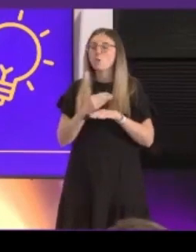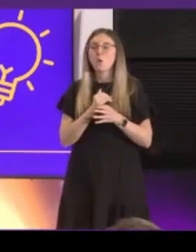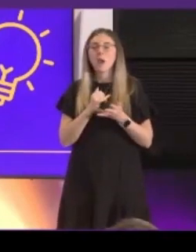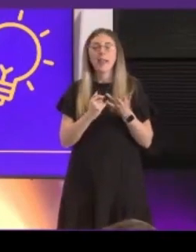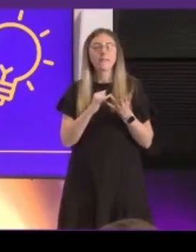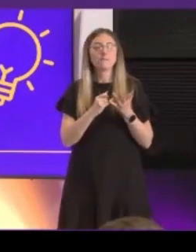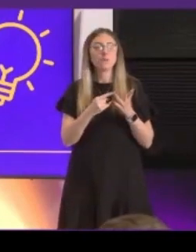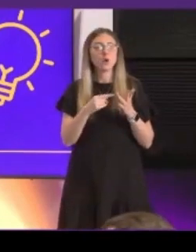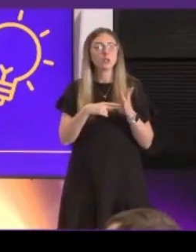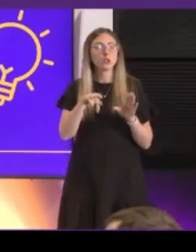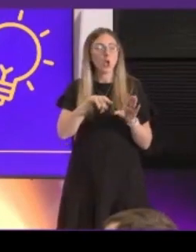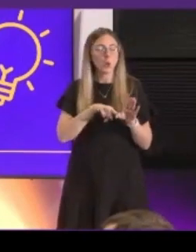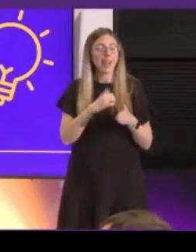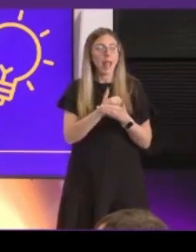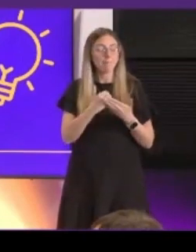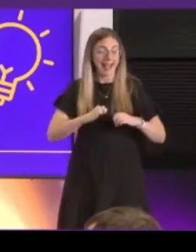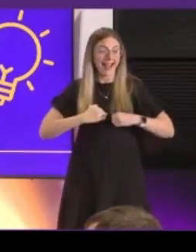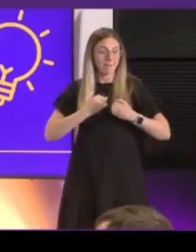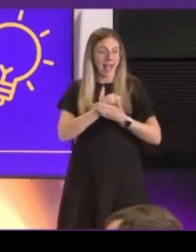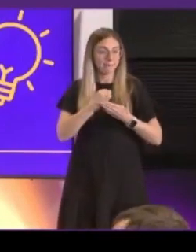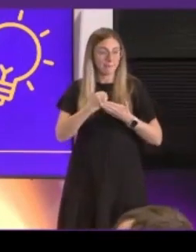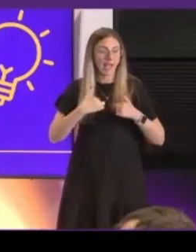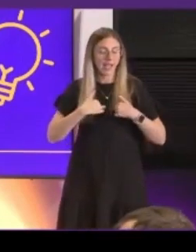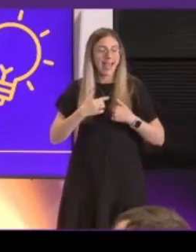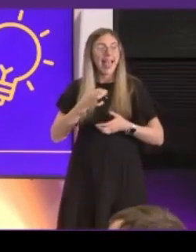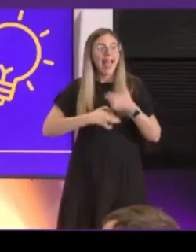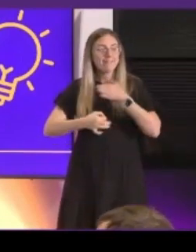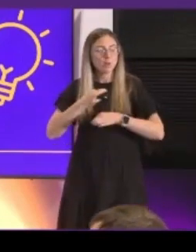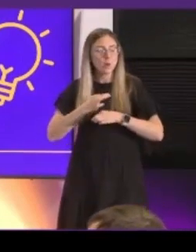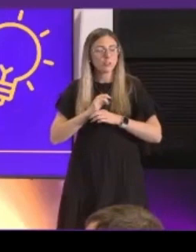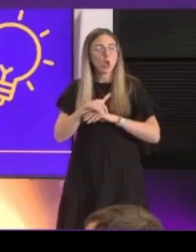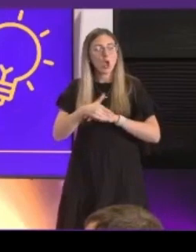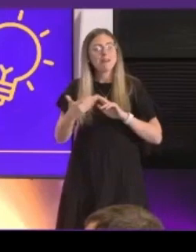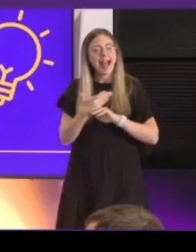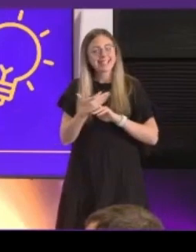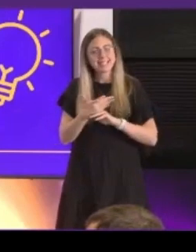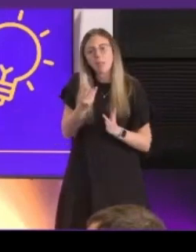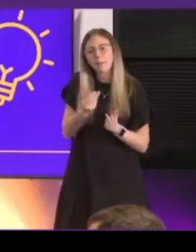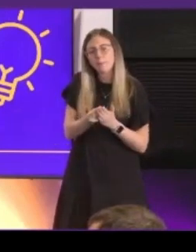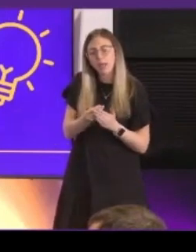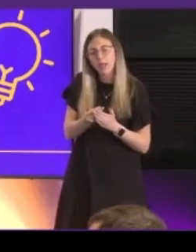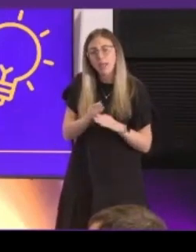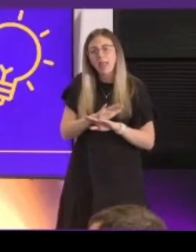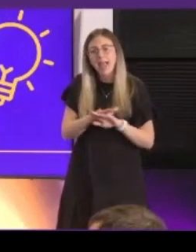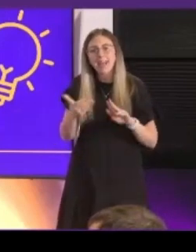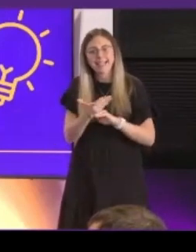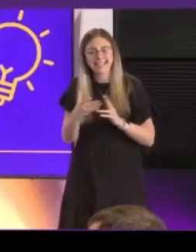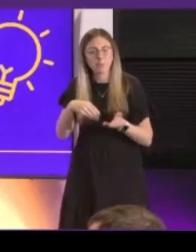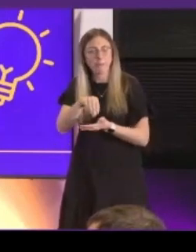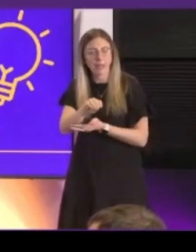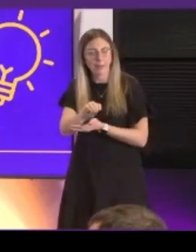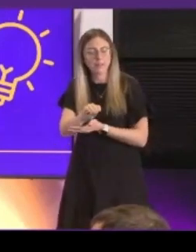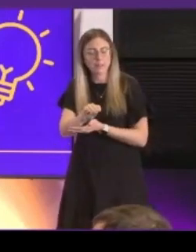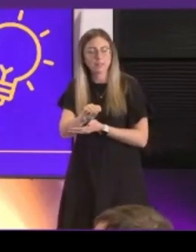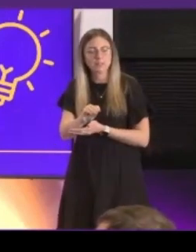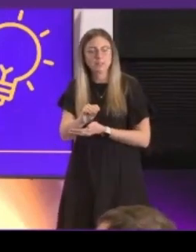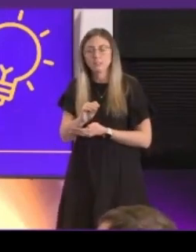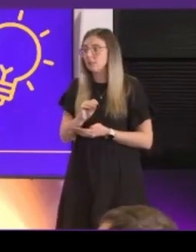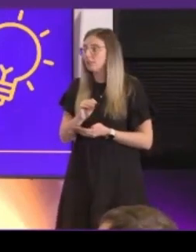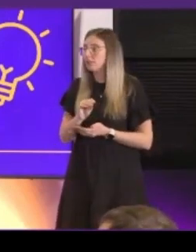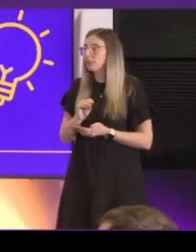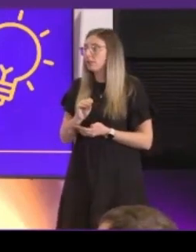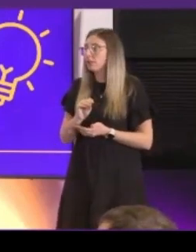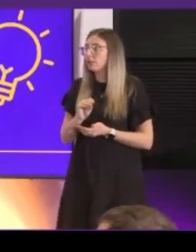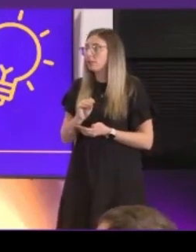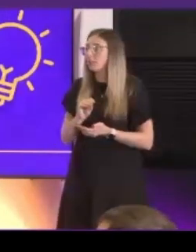This is a bank. This is my bank. I have a question about accessible money and accessible payment. If you could comment